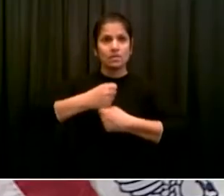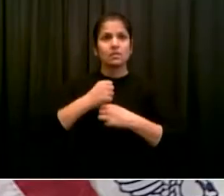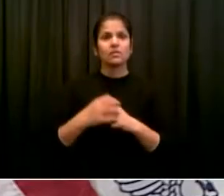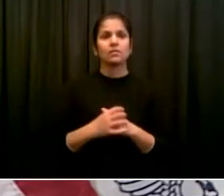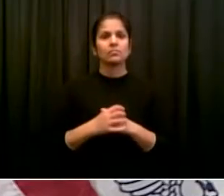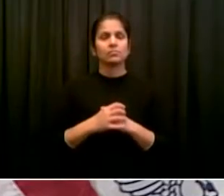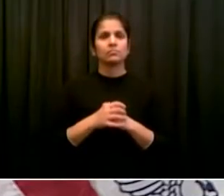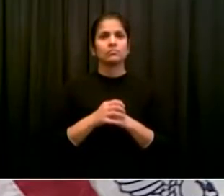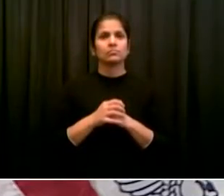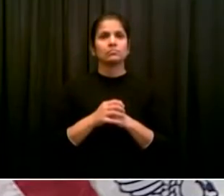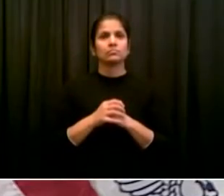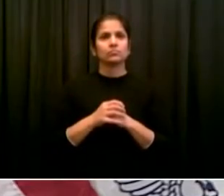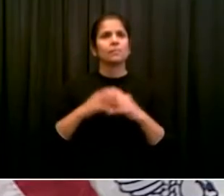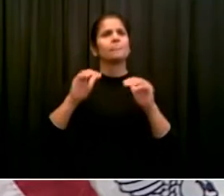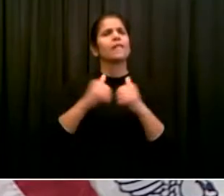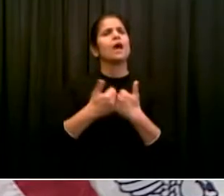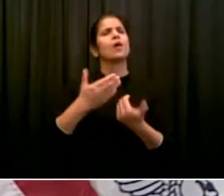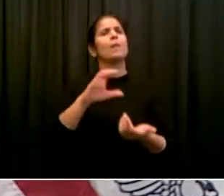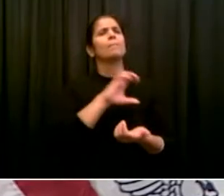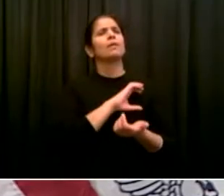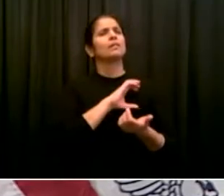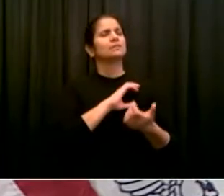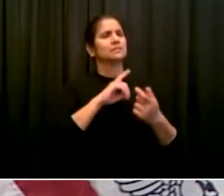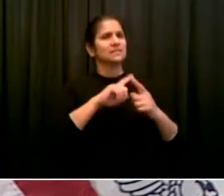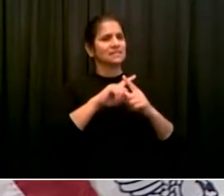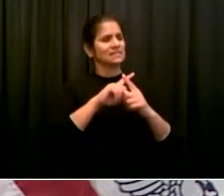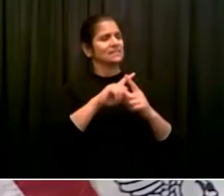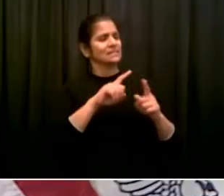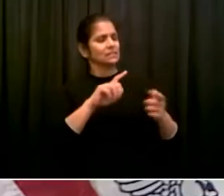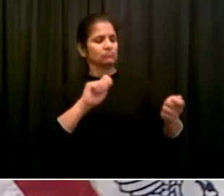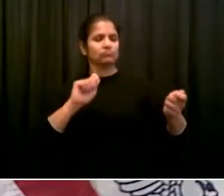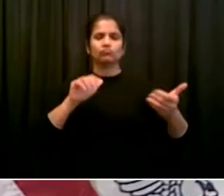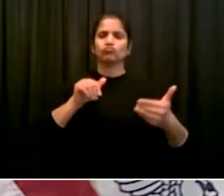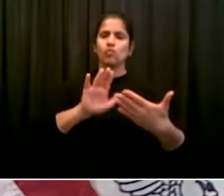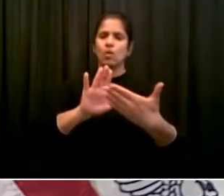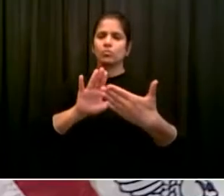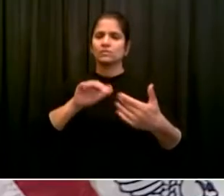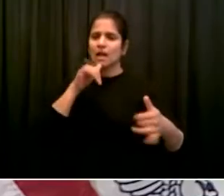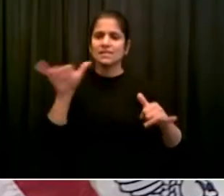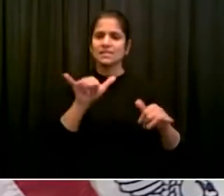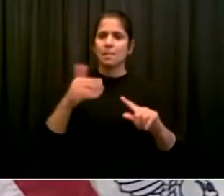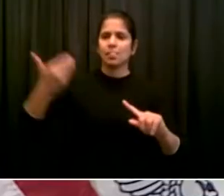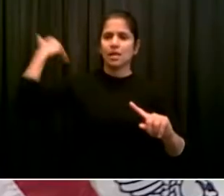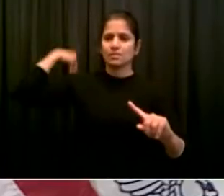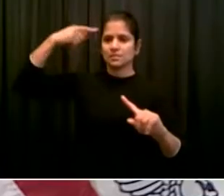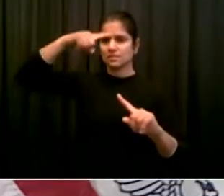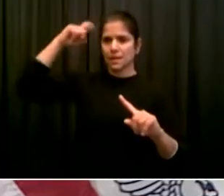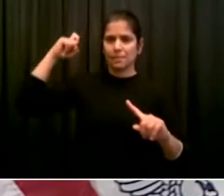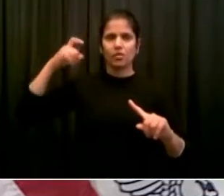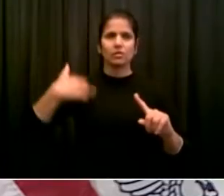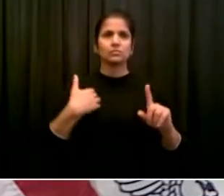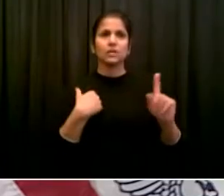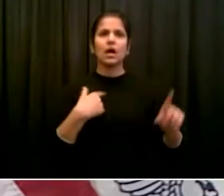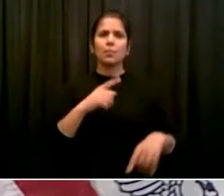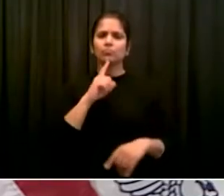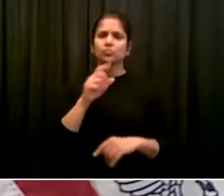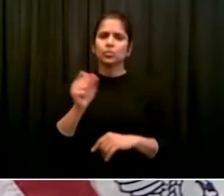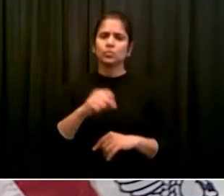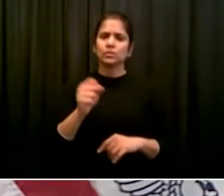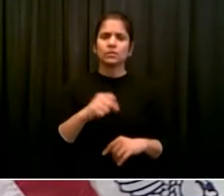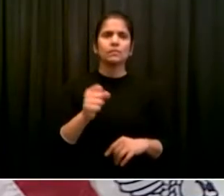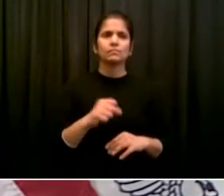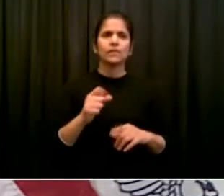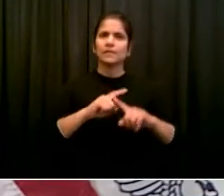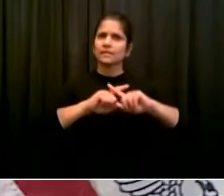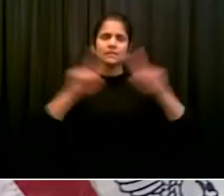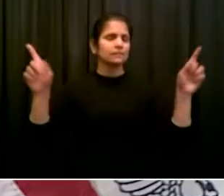be different this summer. Oh, absolutely, Caroline. It's going to be very different. I spoke very personally about the mistakes